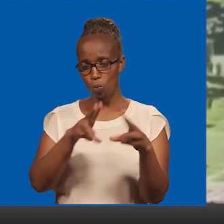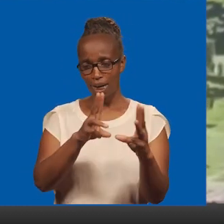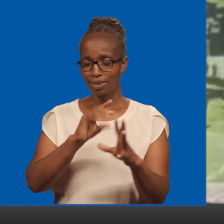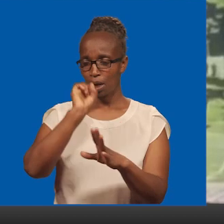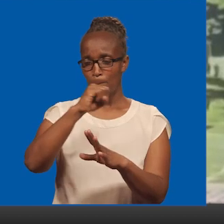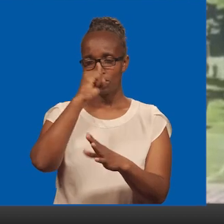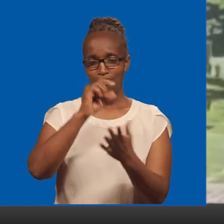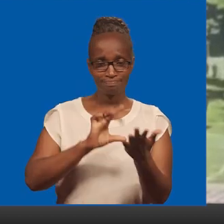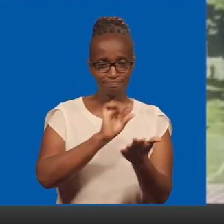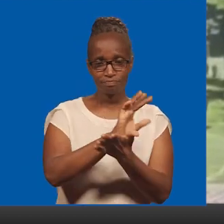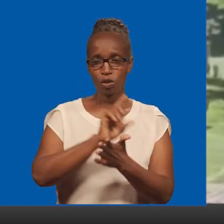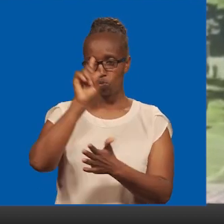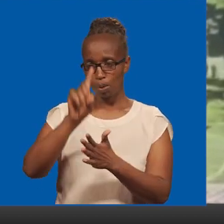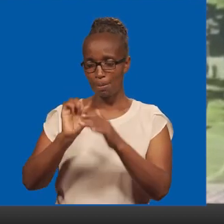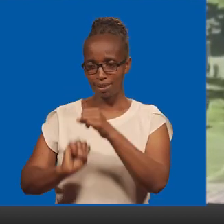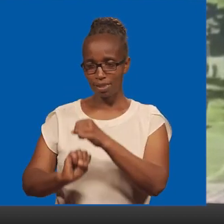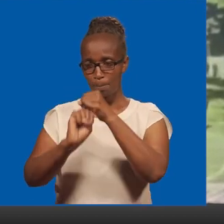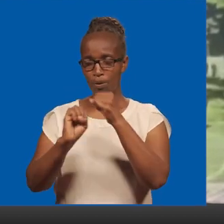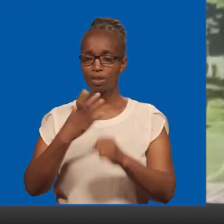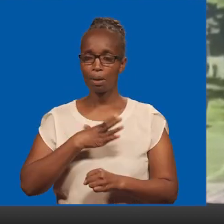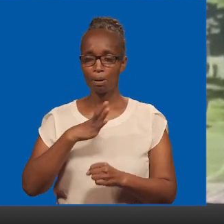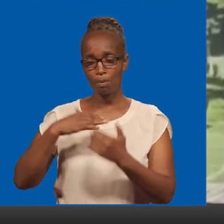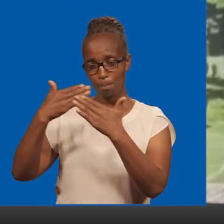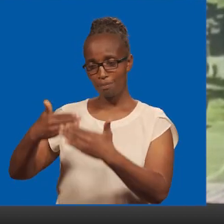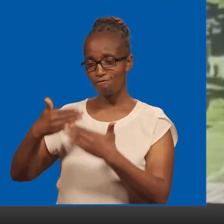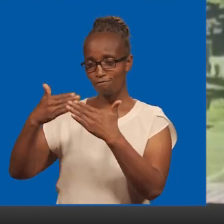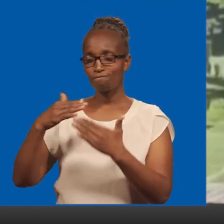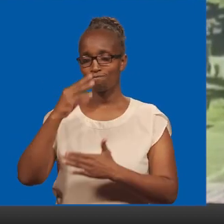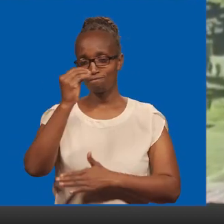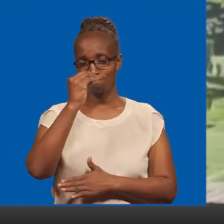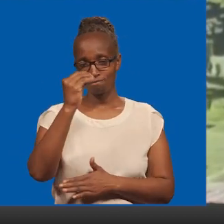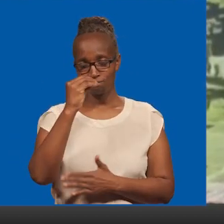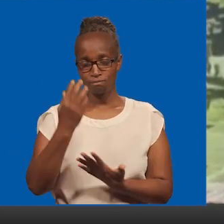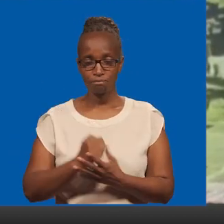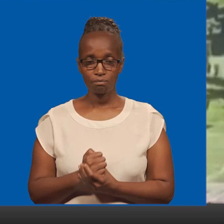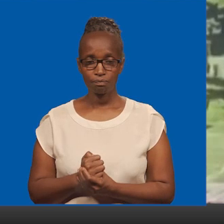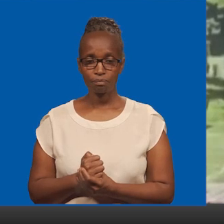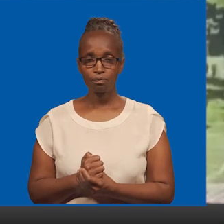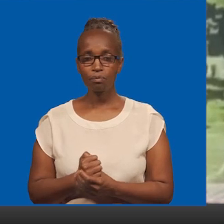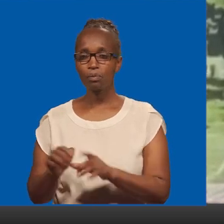away. They have to be helped, they have to be supported, they have to be fed,